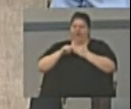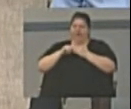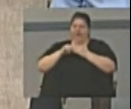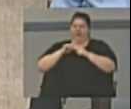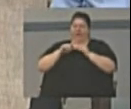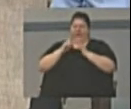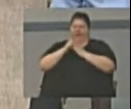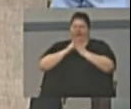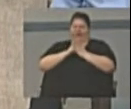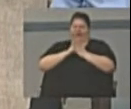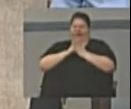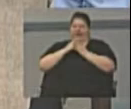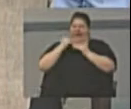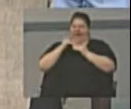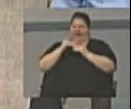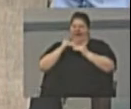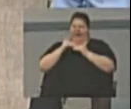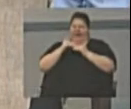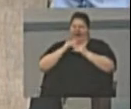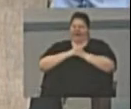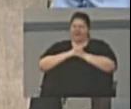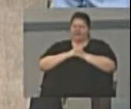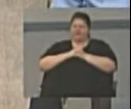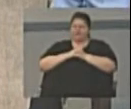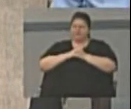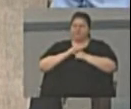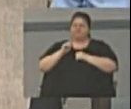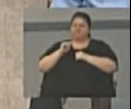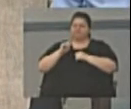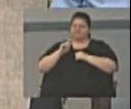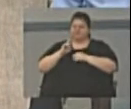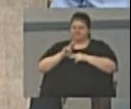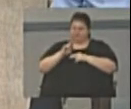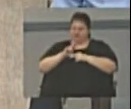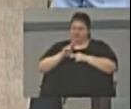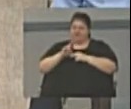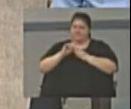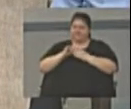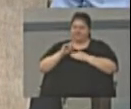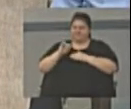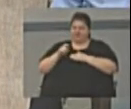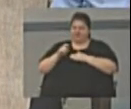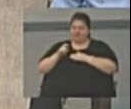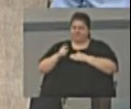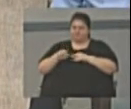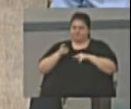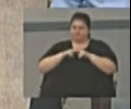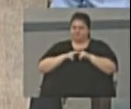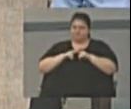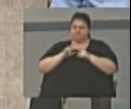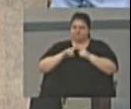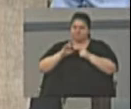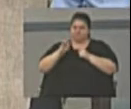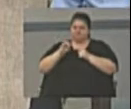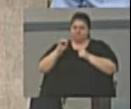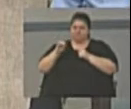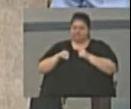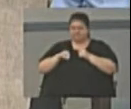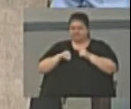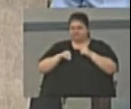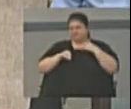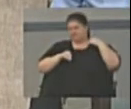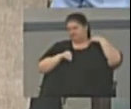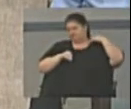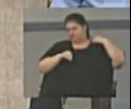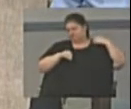also limits the use of even that tax increment to 70% of the tax increment. So the